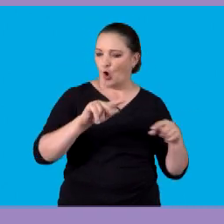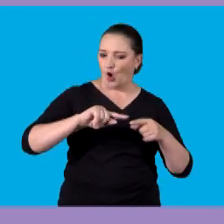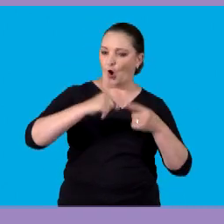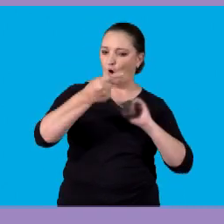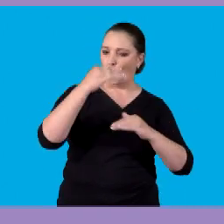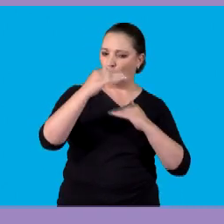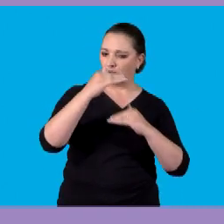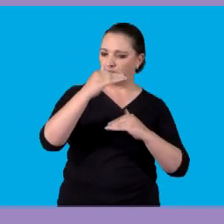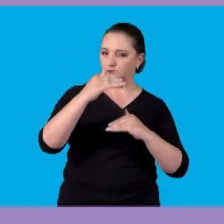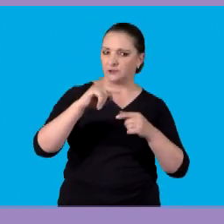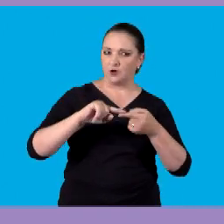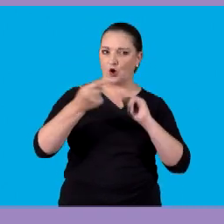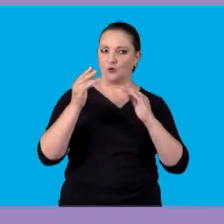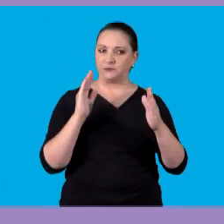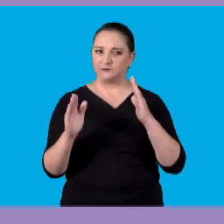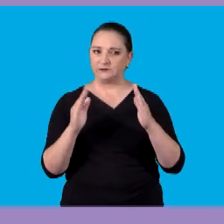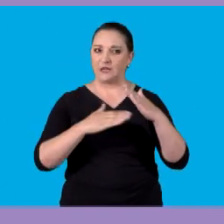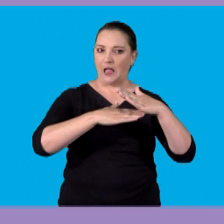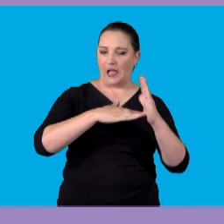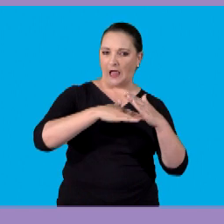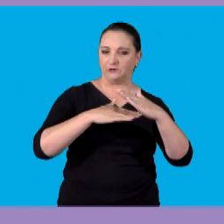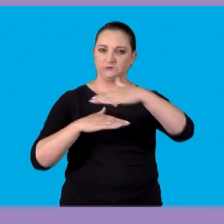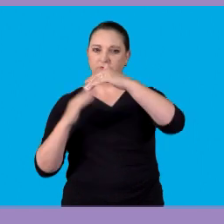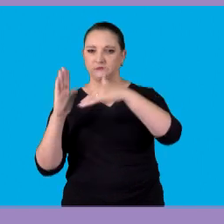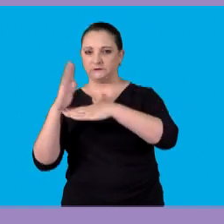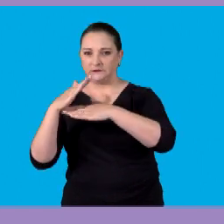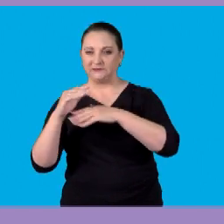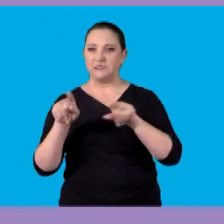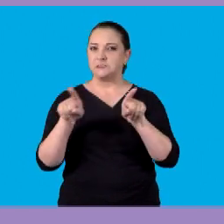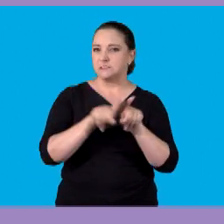of opposite angles that are equal.